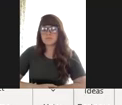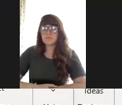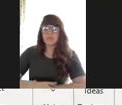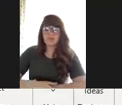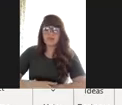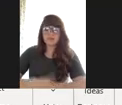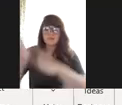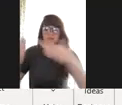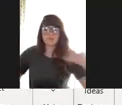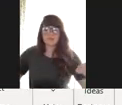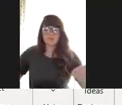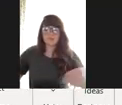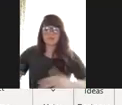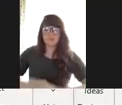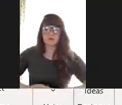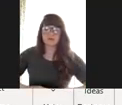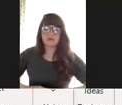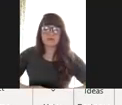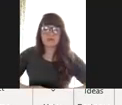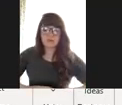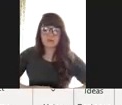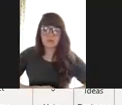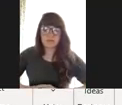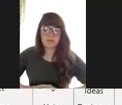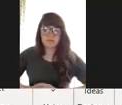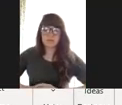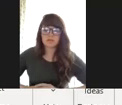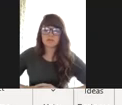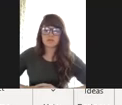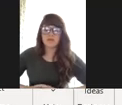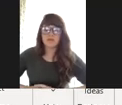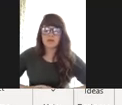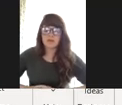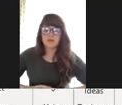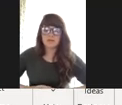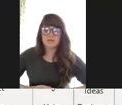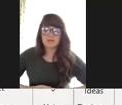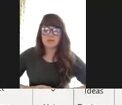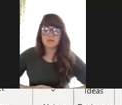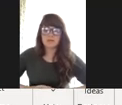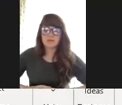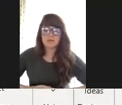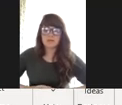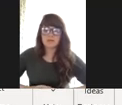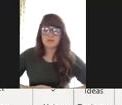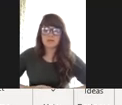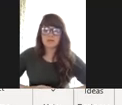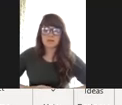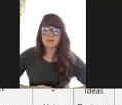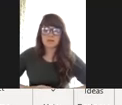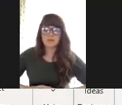the temple curtain? It was torn. Is that what you're referring to? Yes. Okay. And what did that torn veil